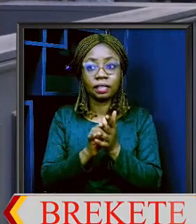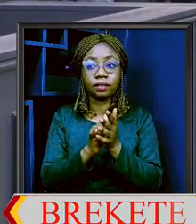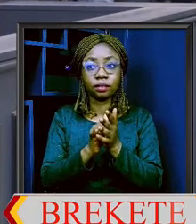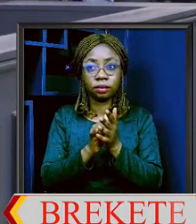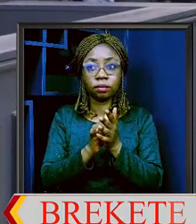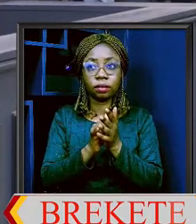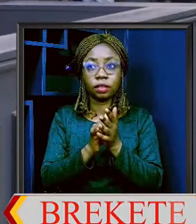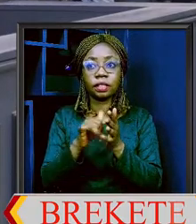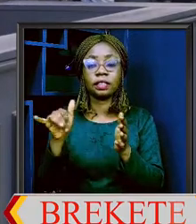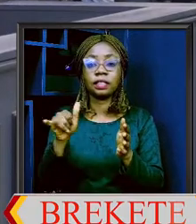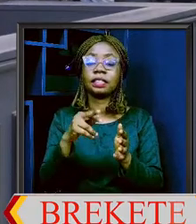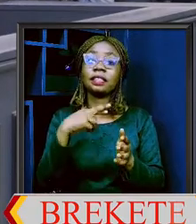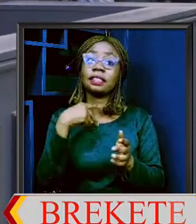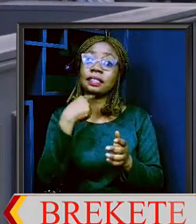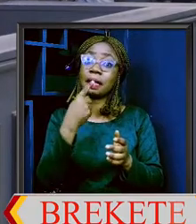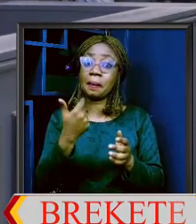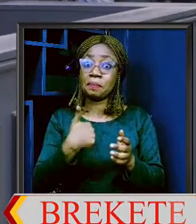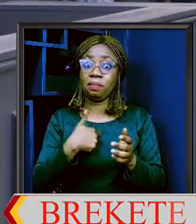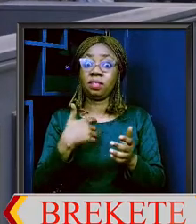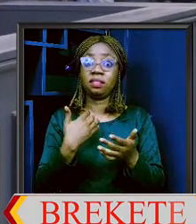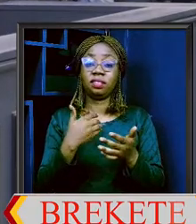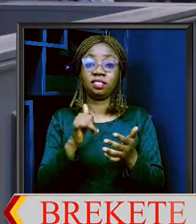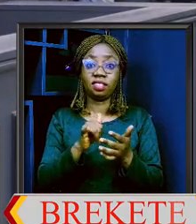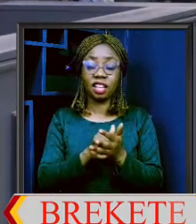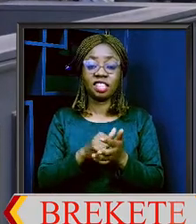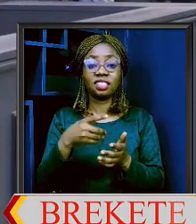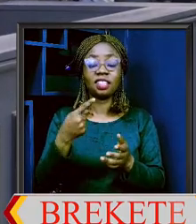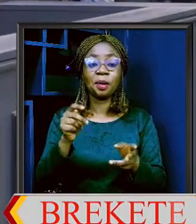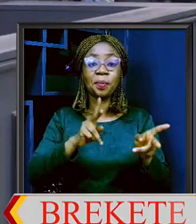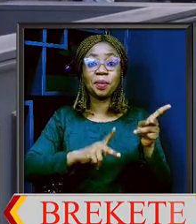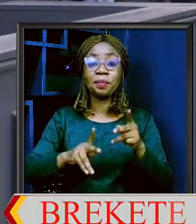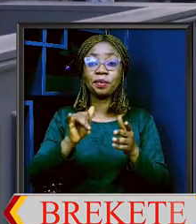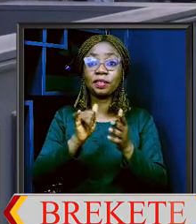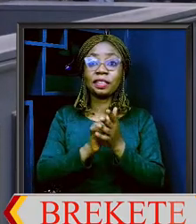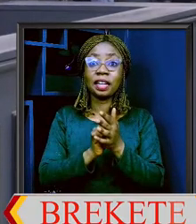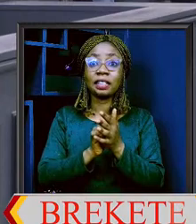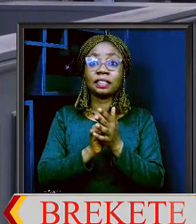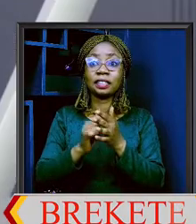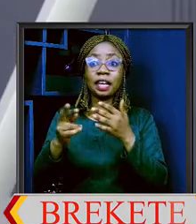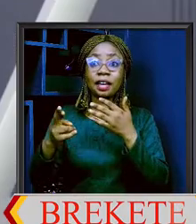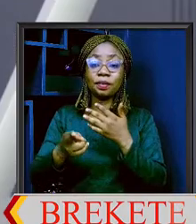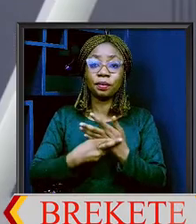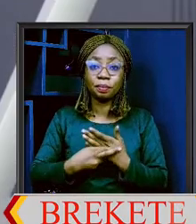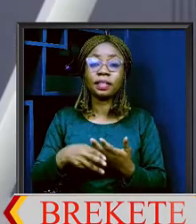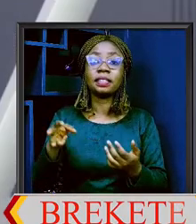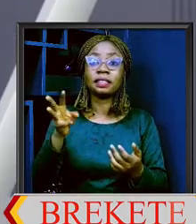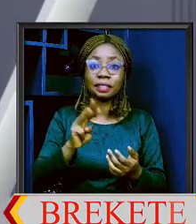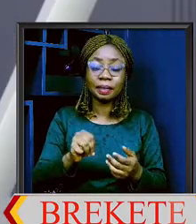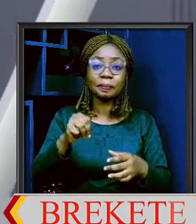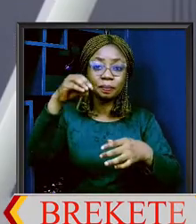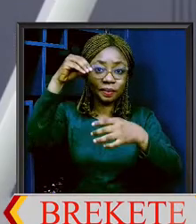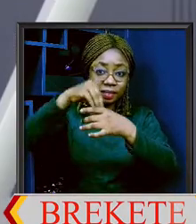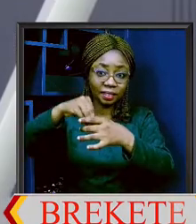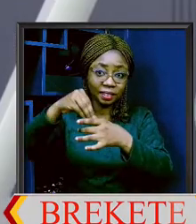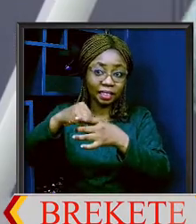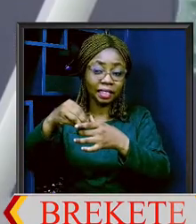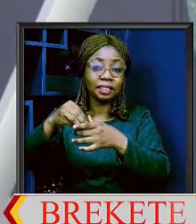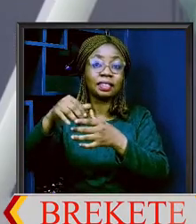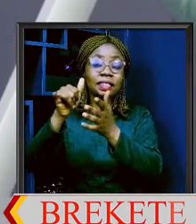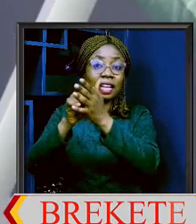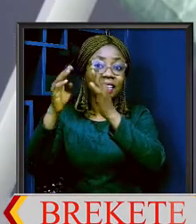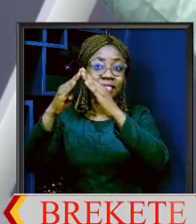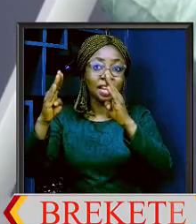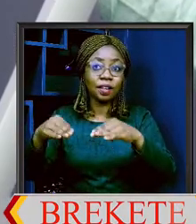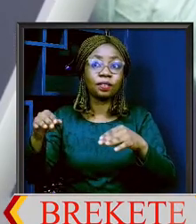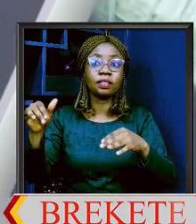reliably then tell me say the people we replace them for that those houses